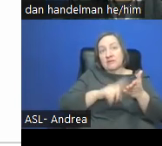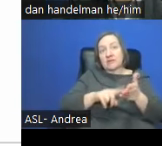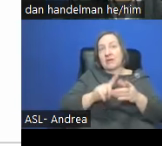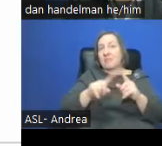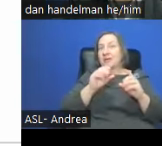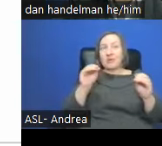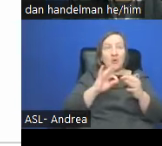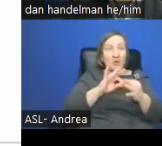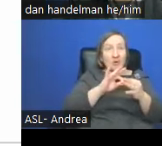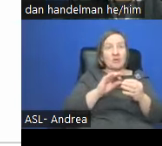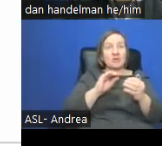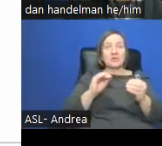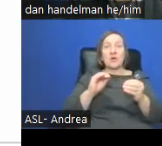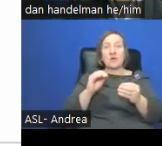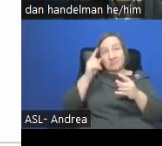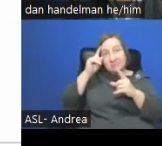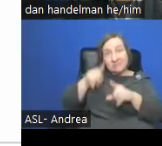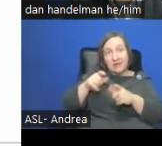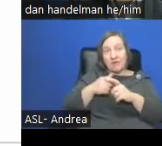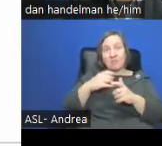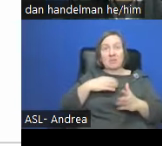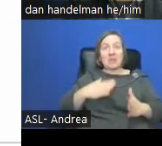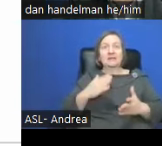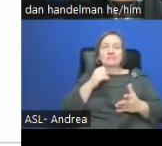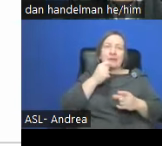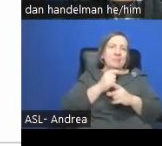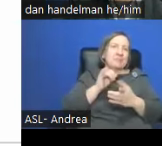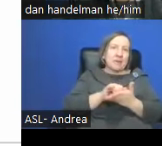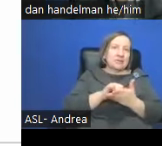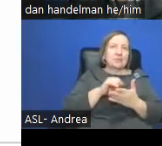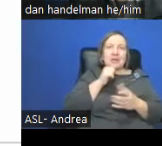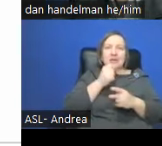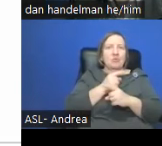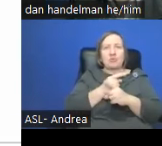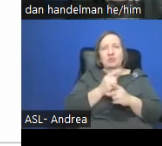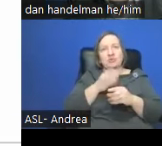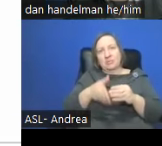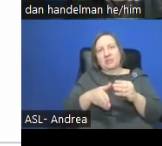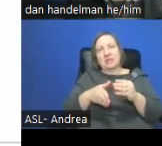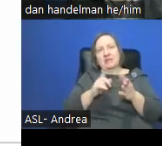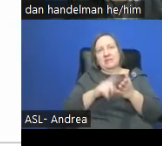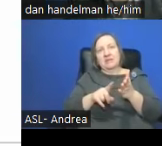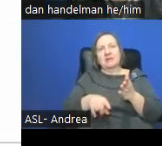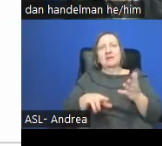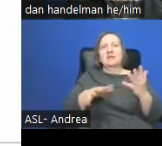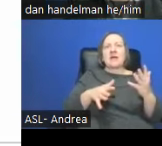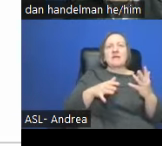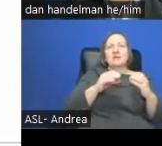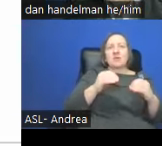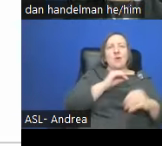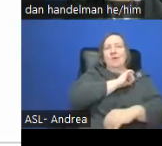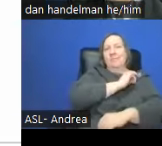and lack of consent from the complainant may make it impossible or inappropriate to complete the investigation. Number 5 is lack of jurisdiction, which